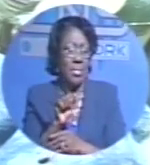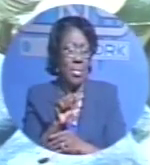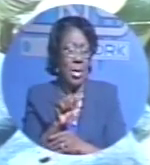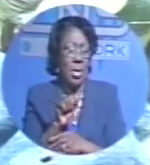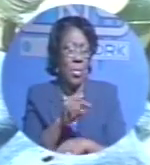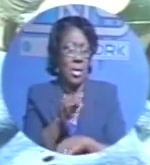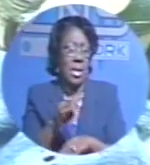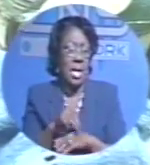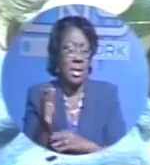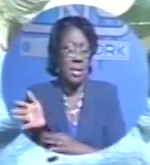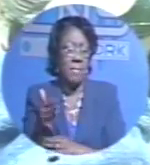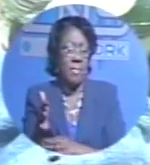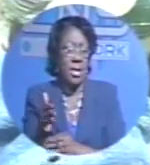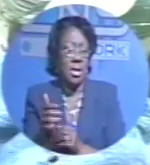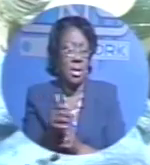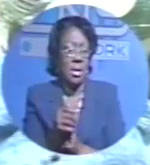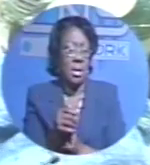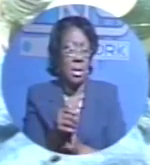our national fish?